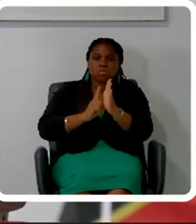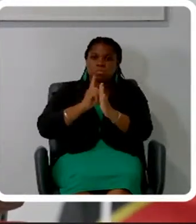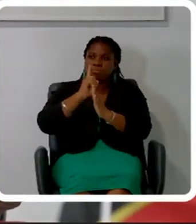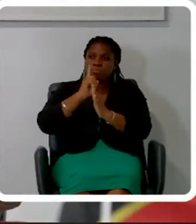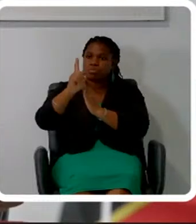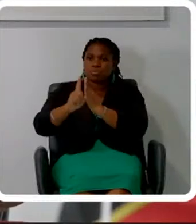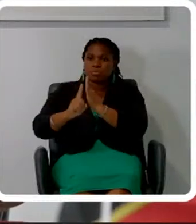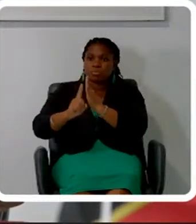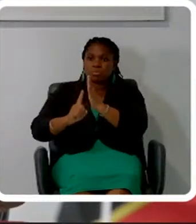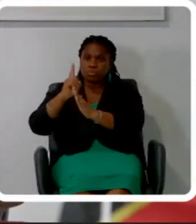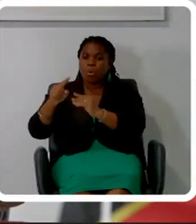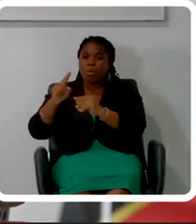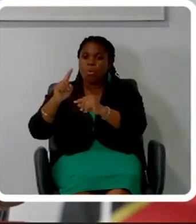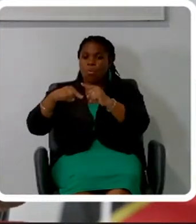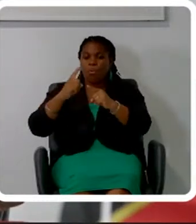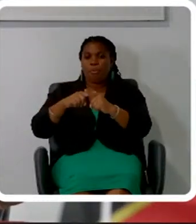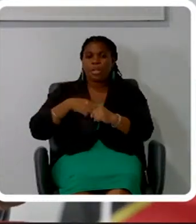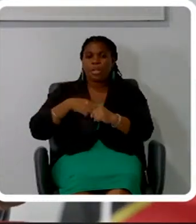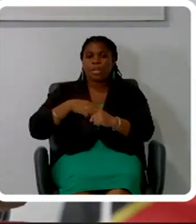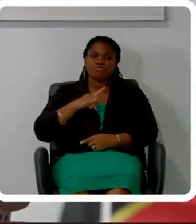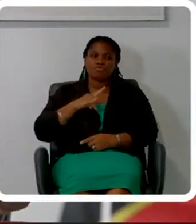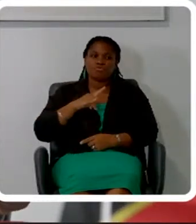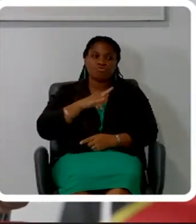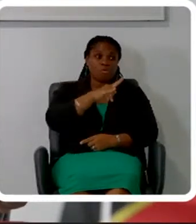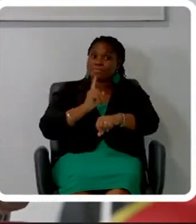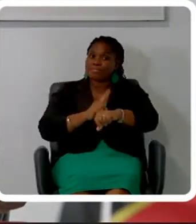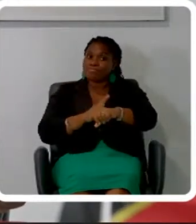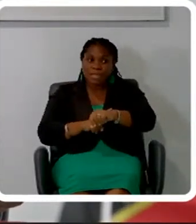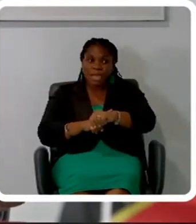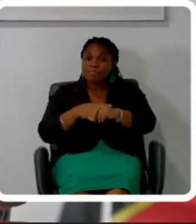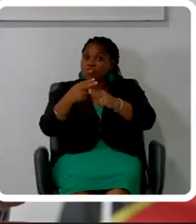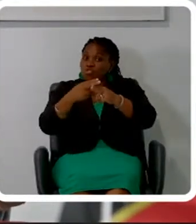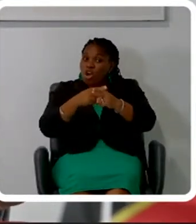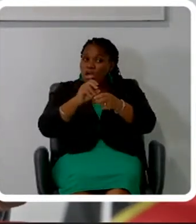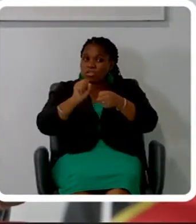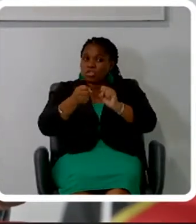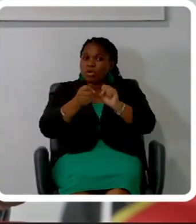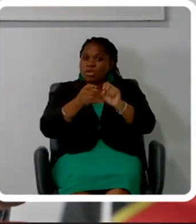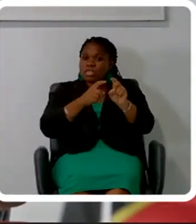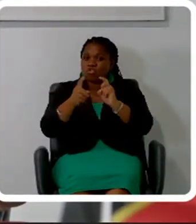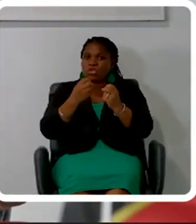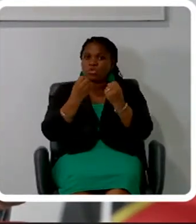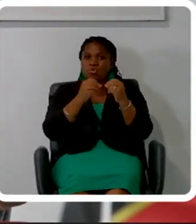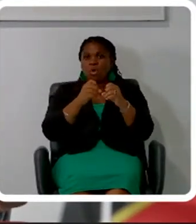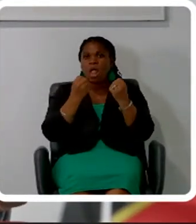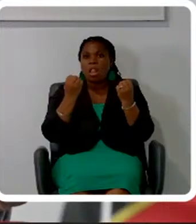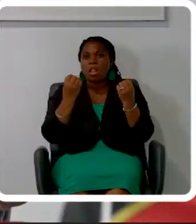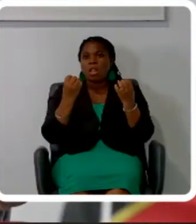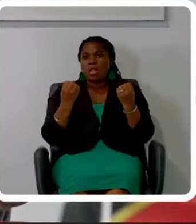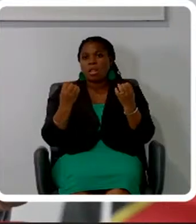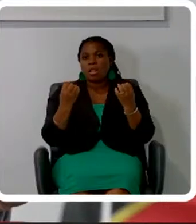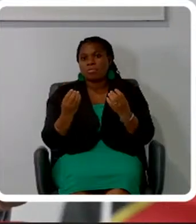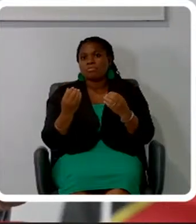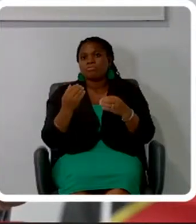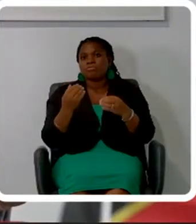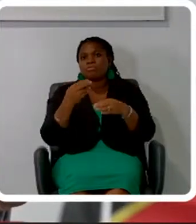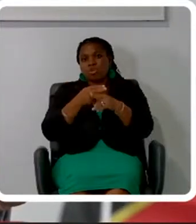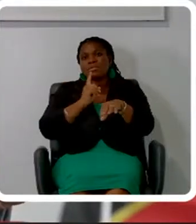short and I have to get as much out of it for the people of St. Kitts and Nevis. And so, as you can